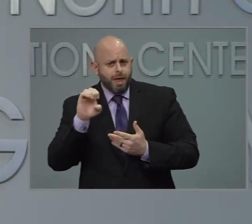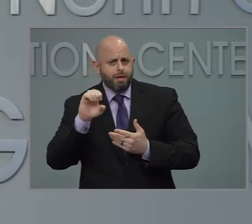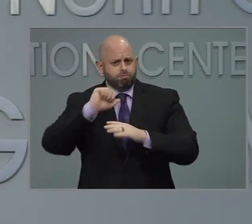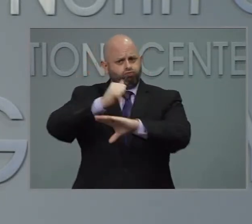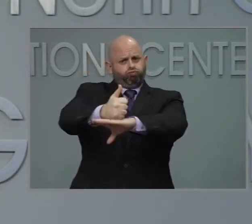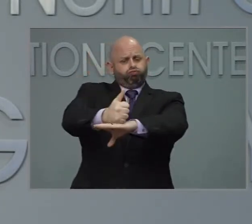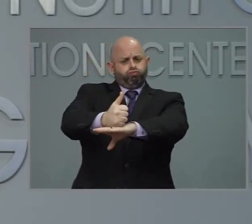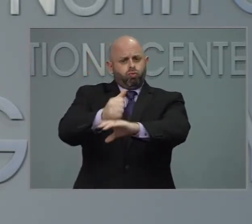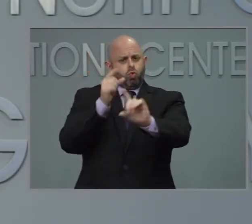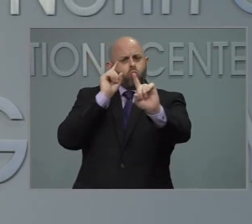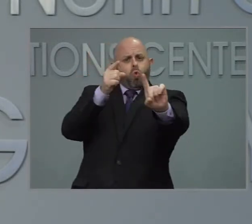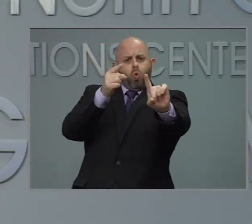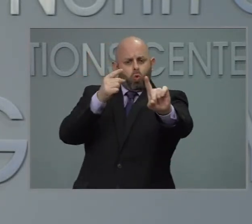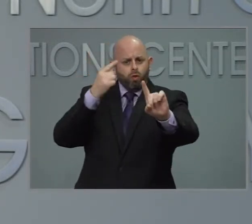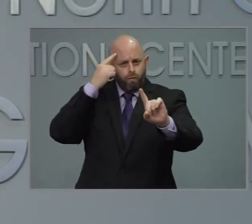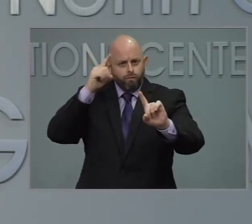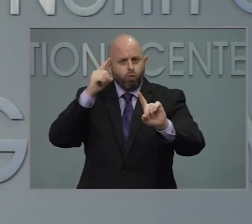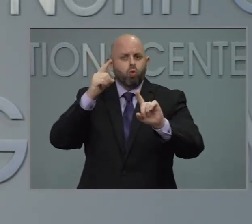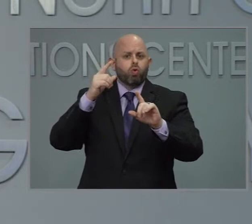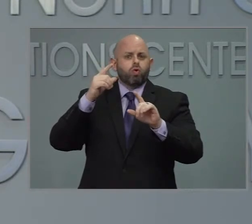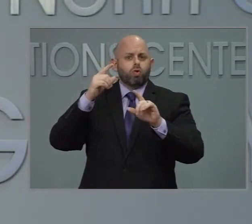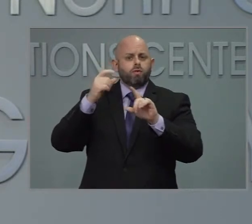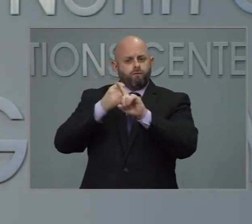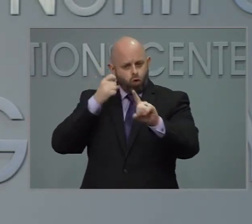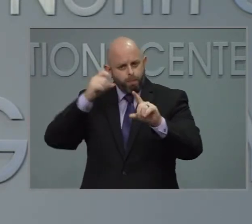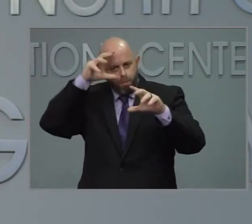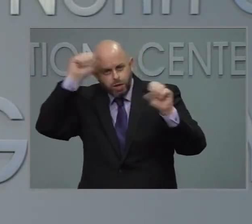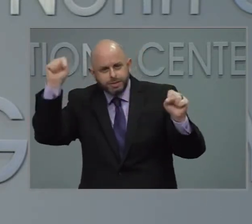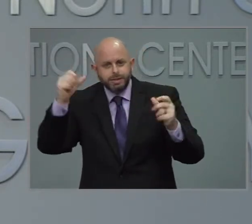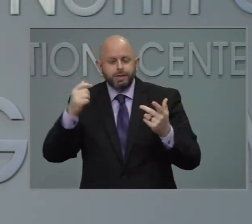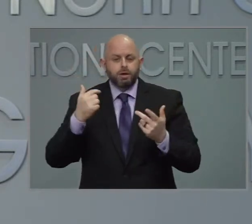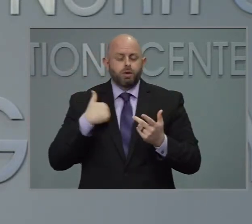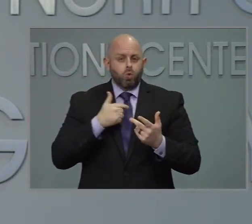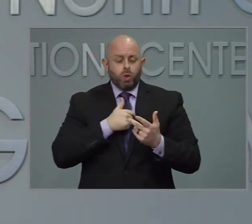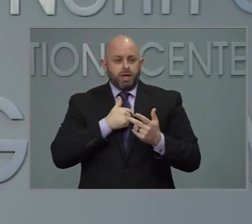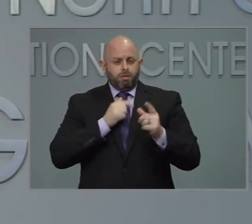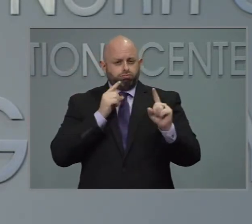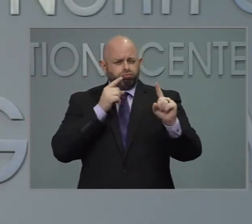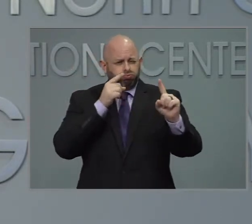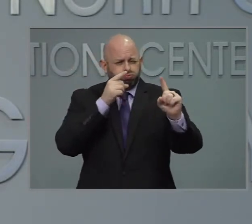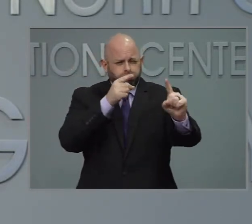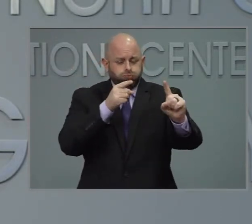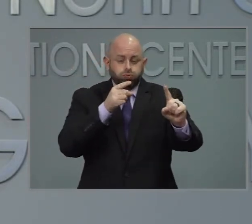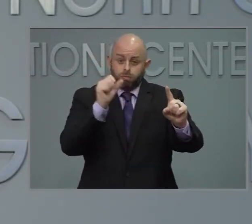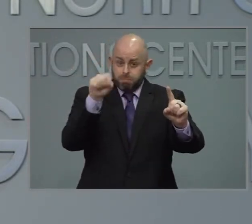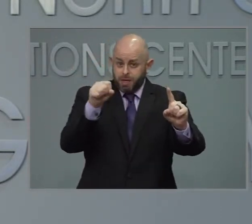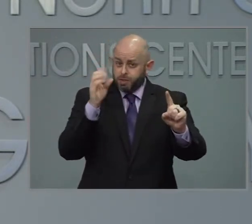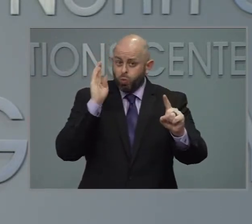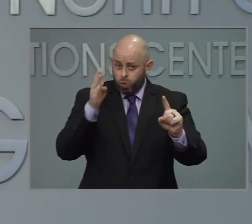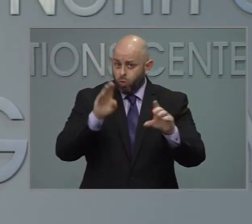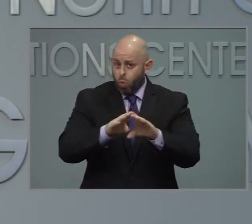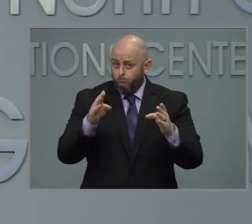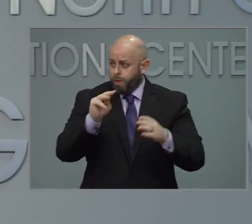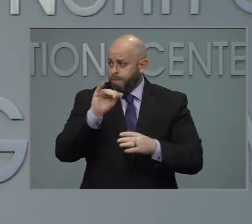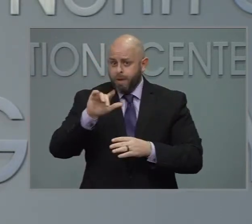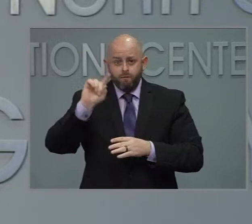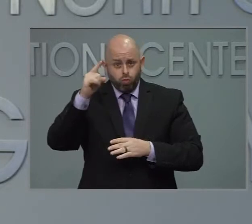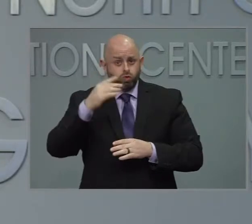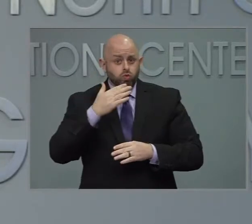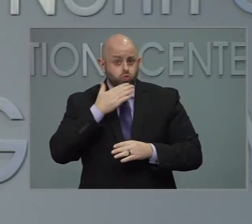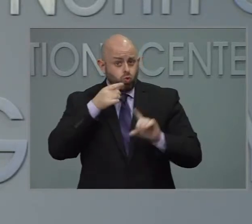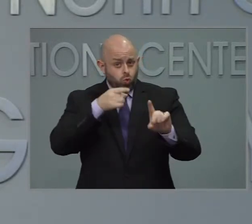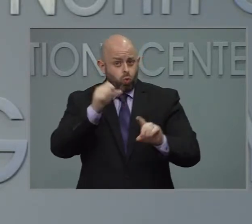president, and I don't think that there's anything that we're giving up by trying to get there. And she would agree with that